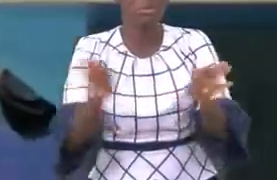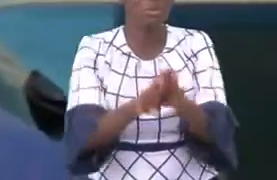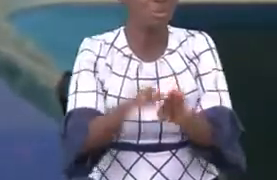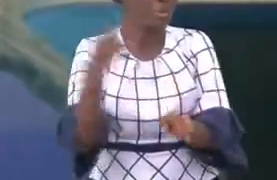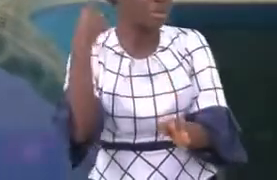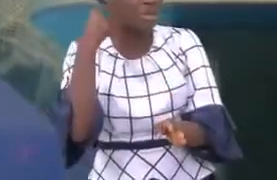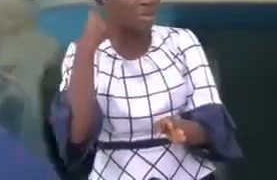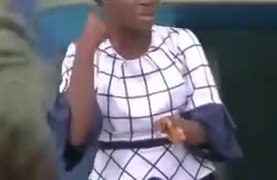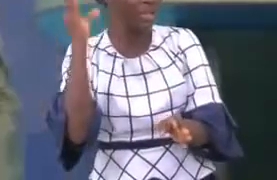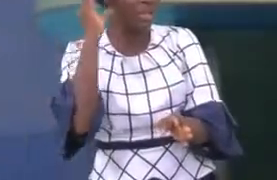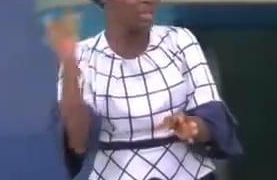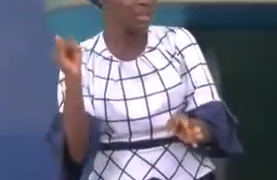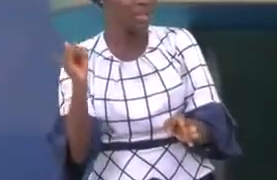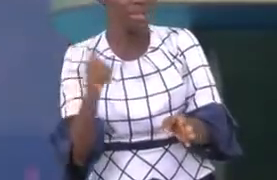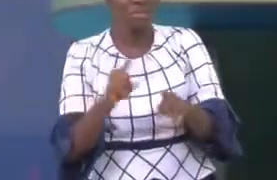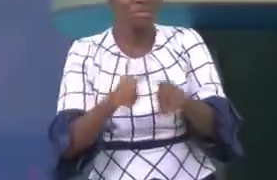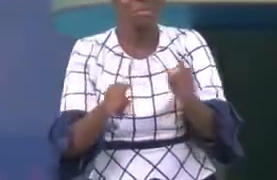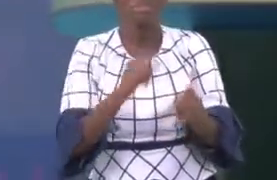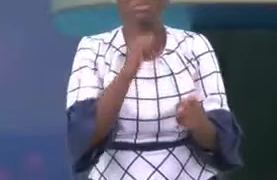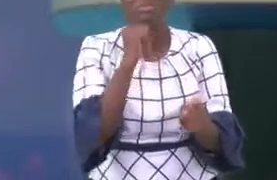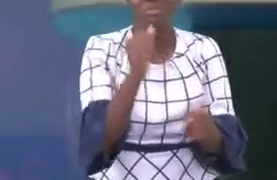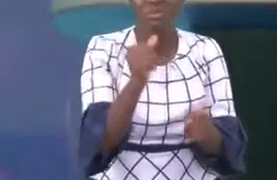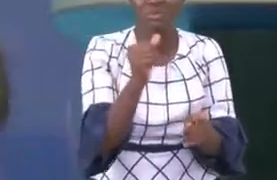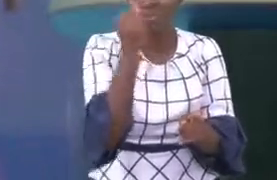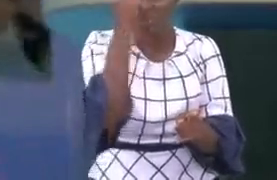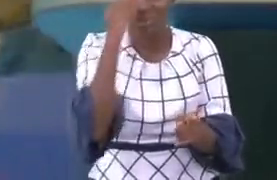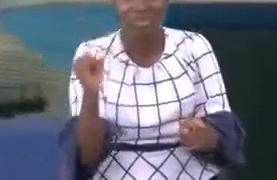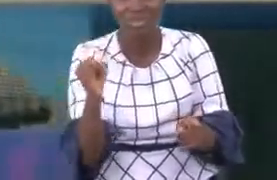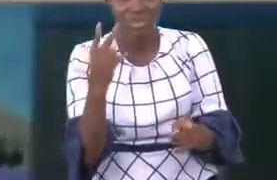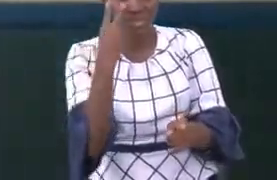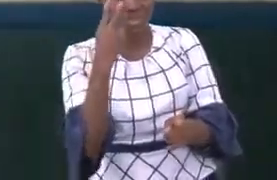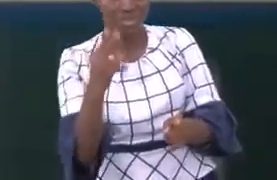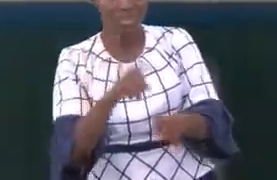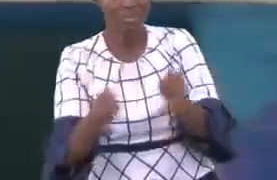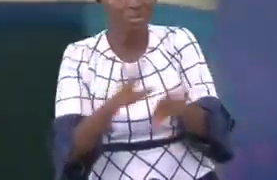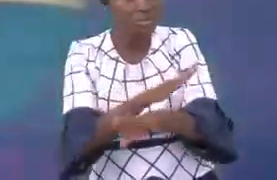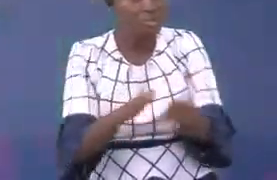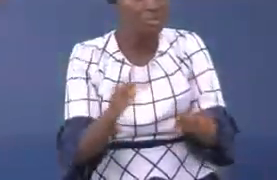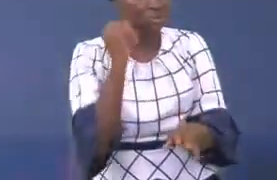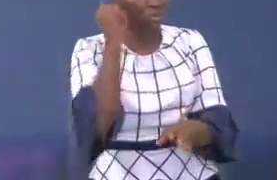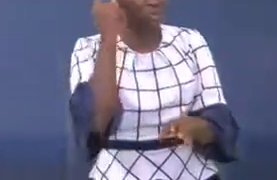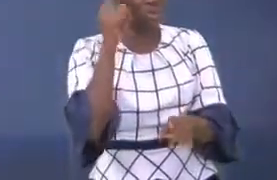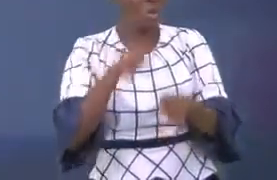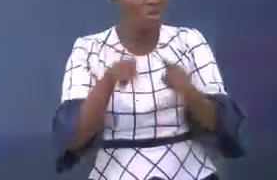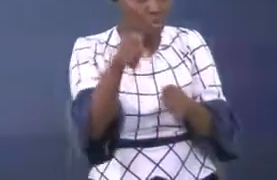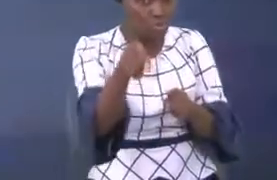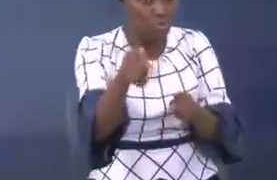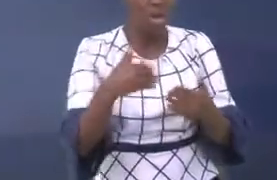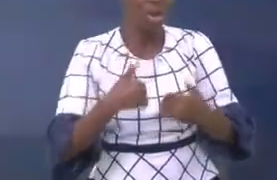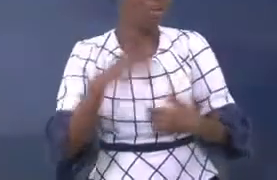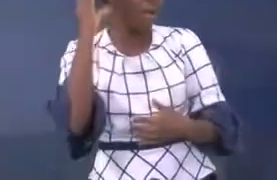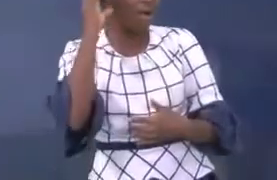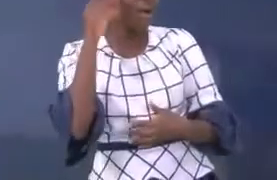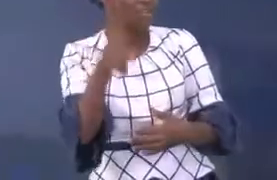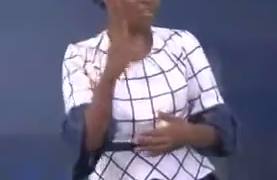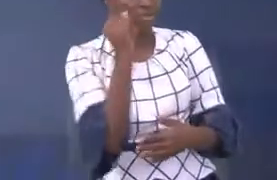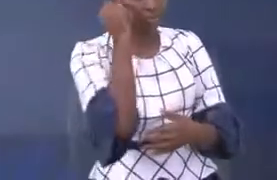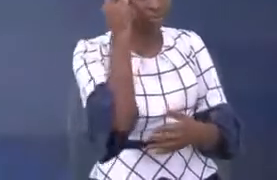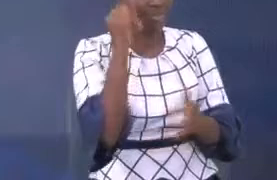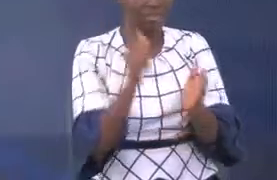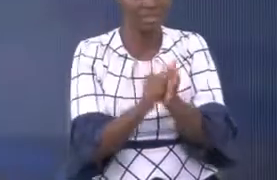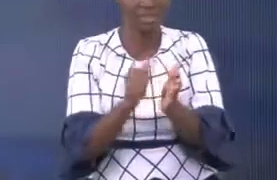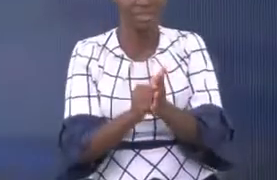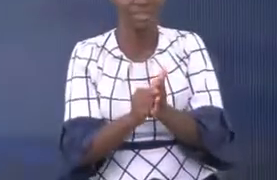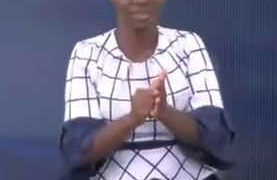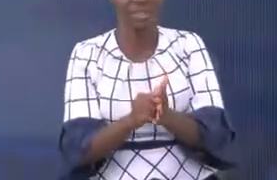he doesn't understand. But you have heard, and you have understood. You have understood that God is calling you. He's calling you to a